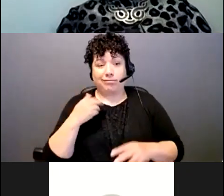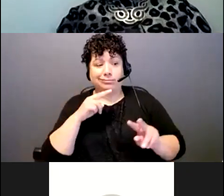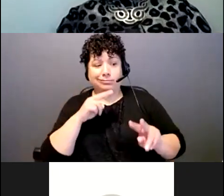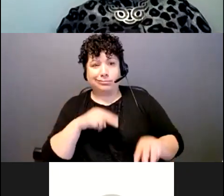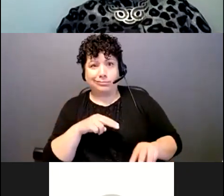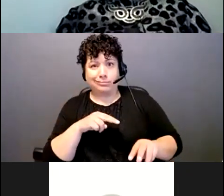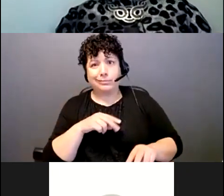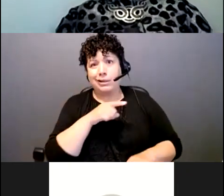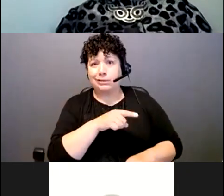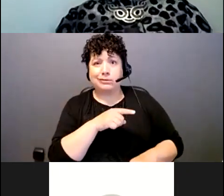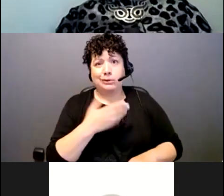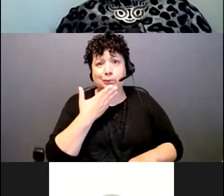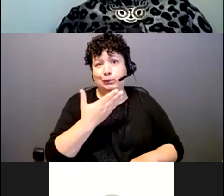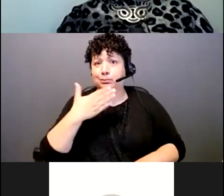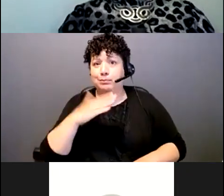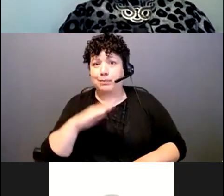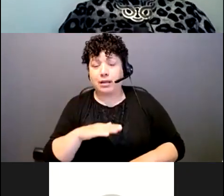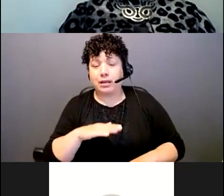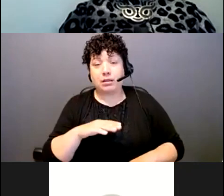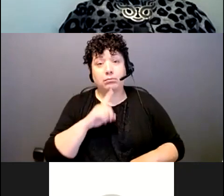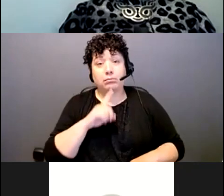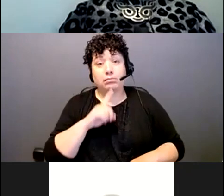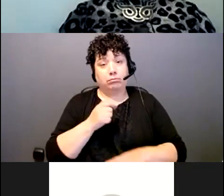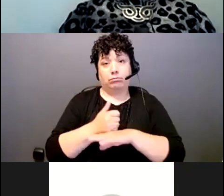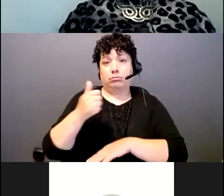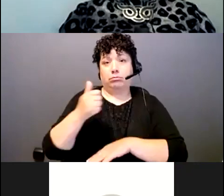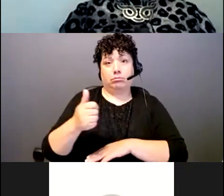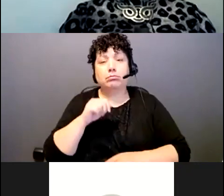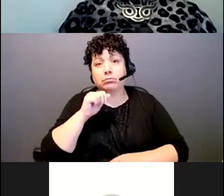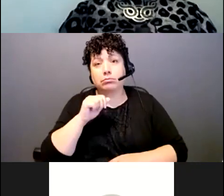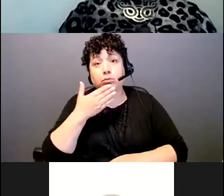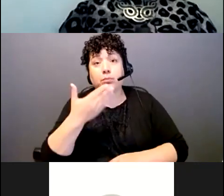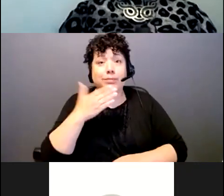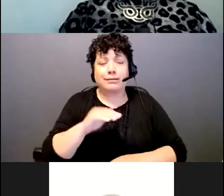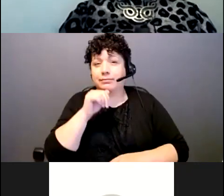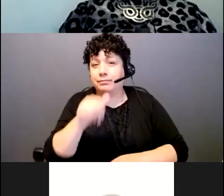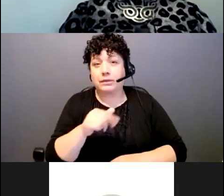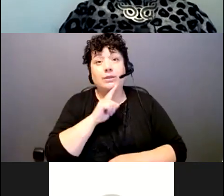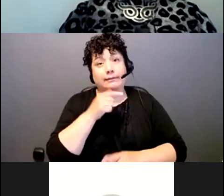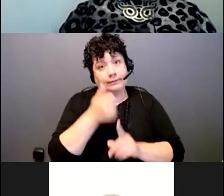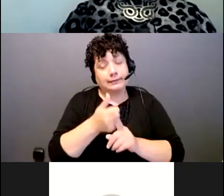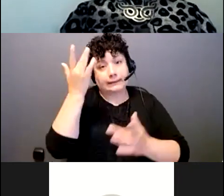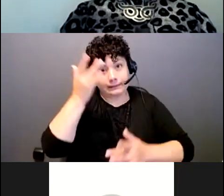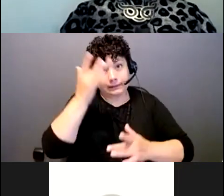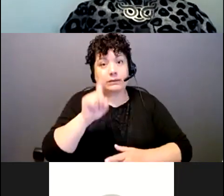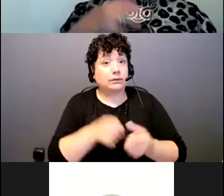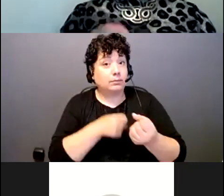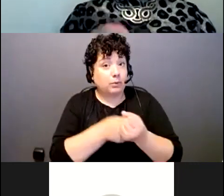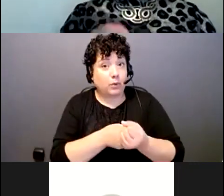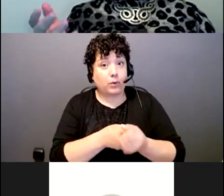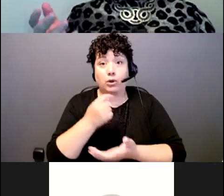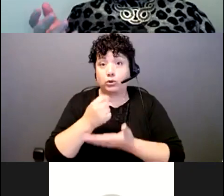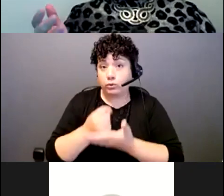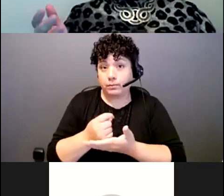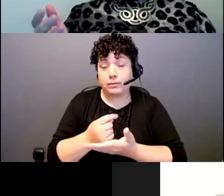failure. It is a disease which needs support and treatment. There are some people that will pick up a drink and